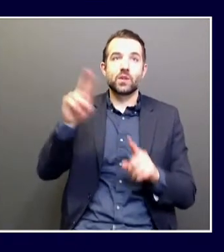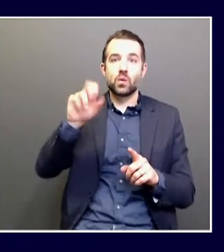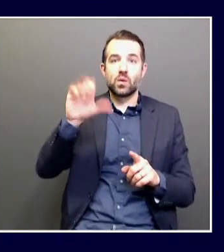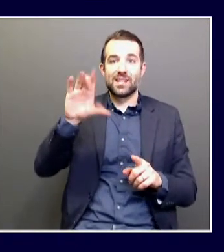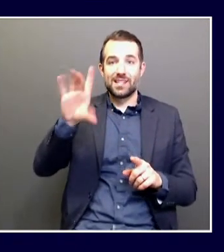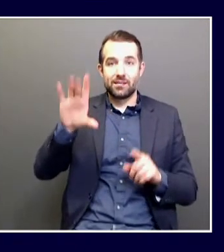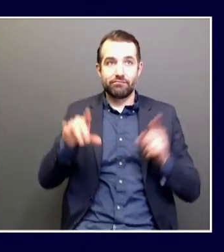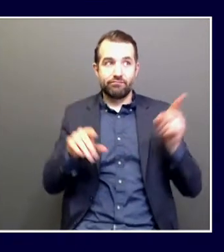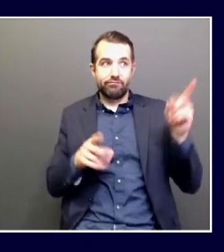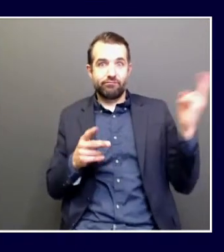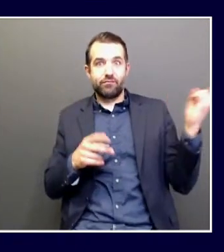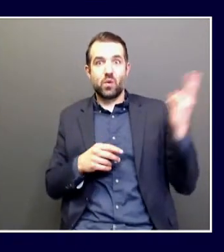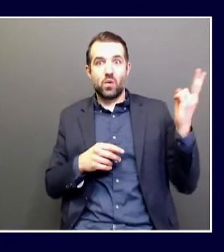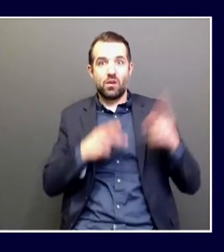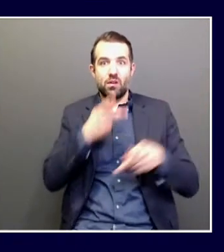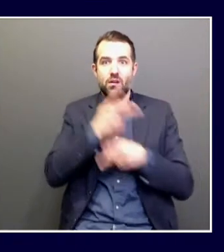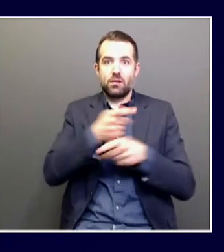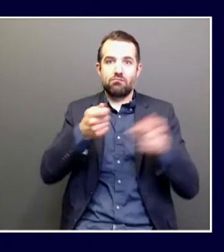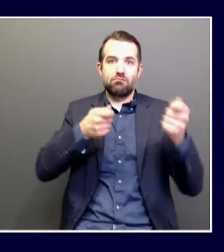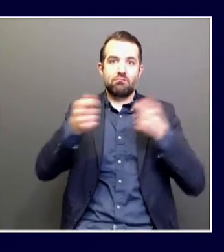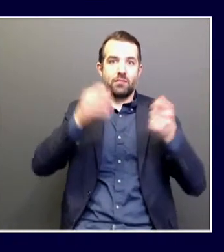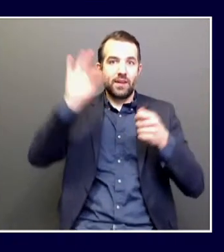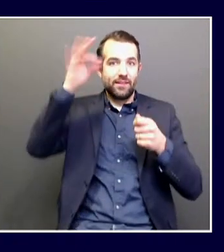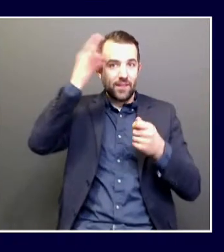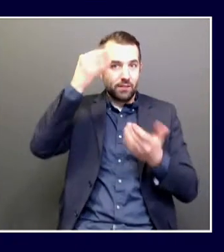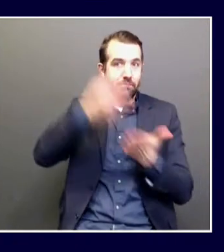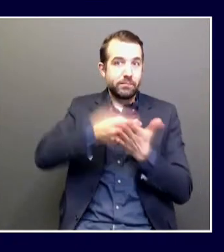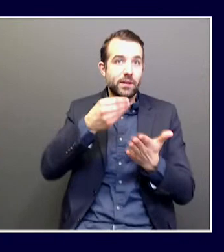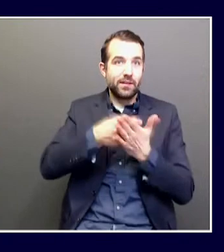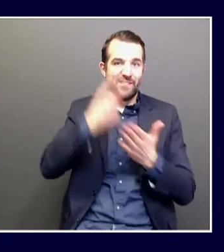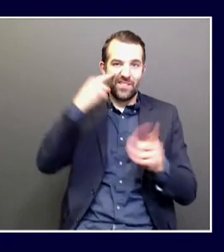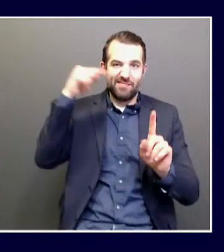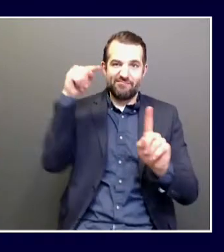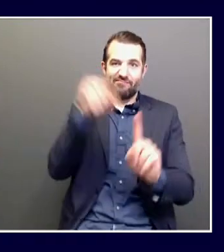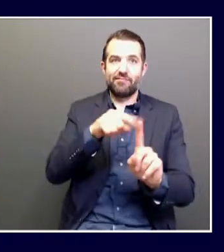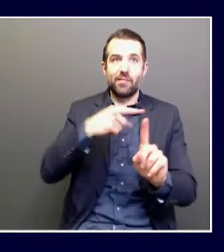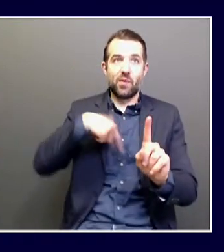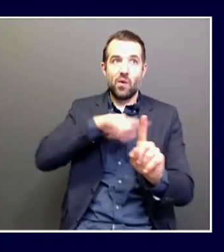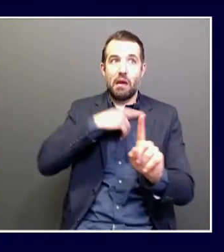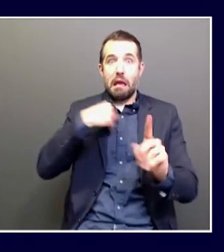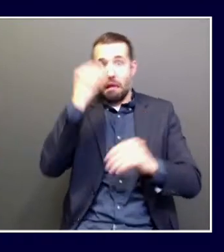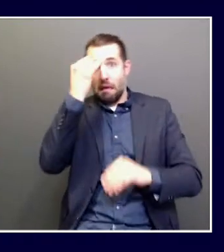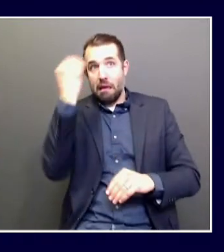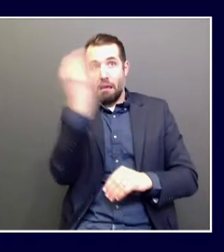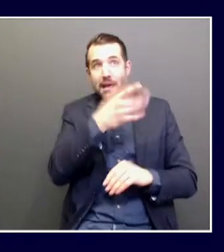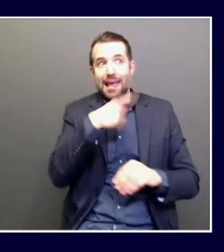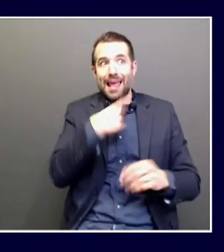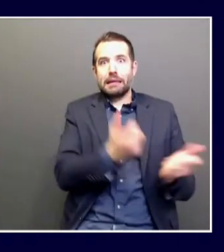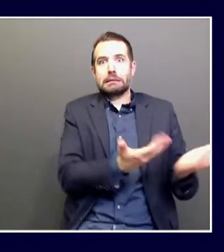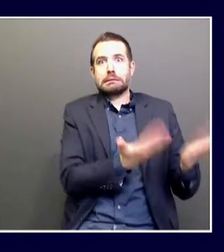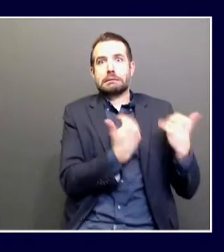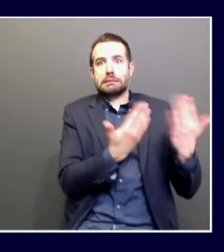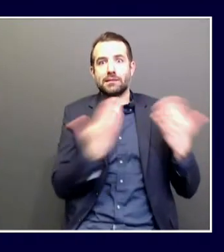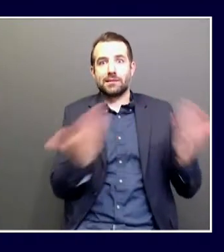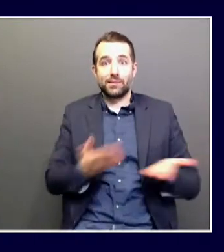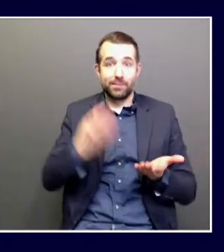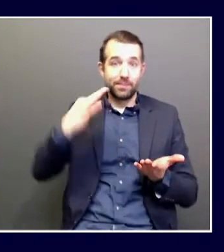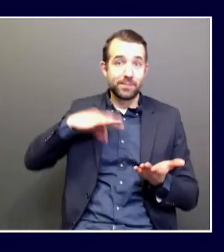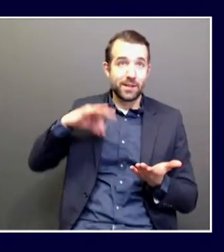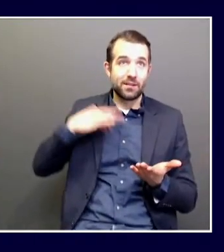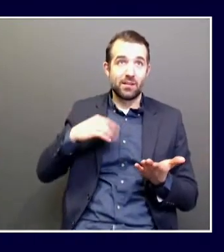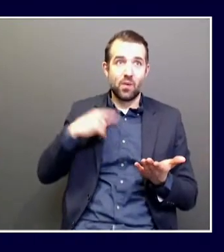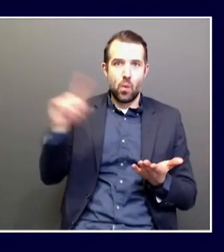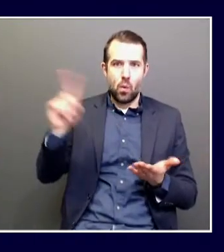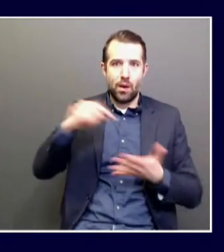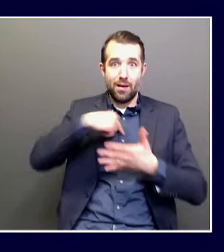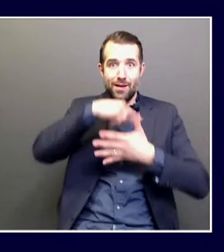federal assets. We've worked with them to let them know that we need additional testing in Maine, and have offered them sites and locations.